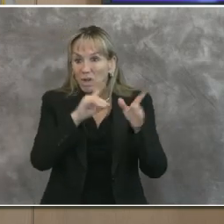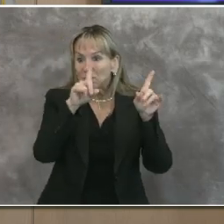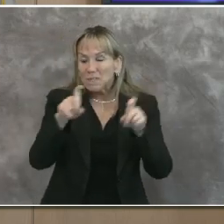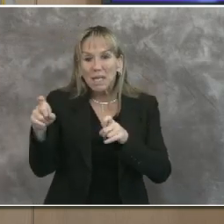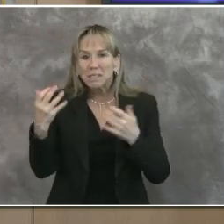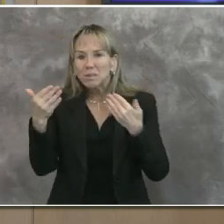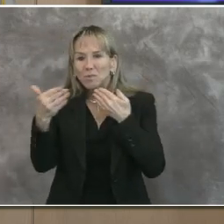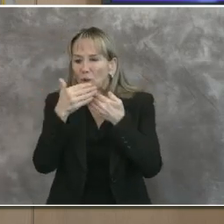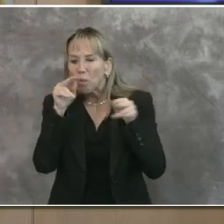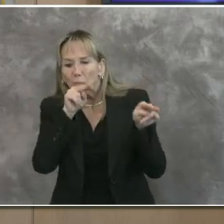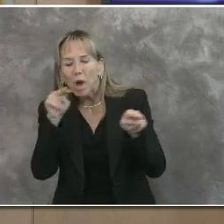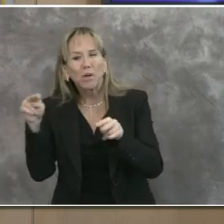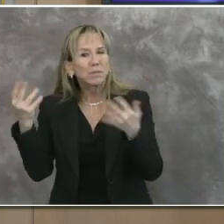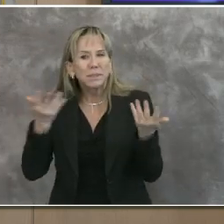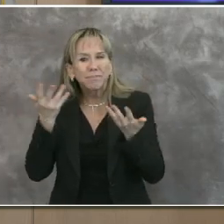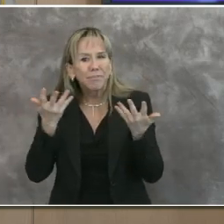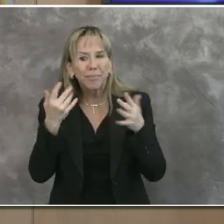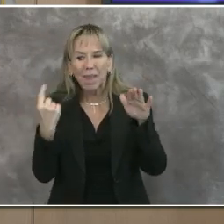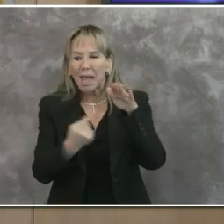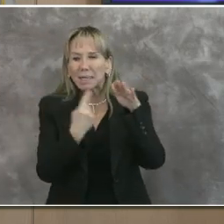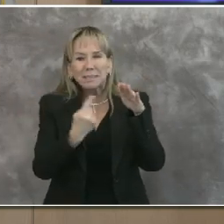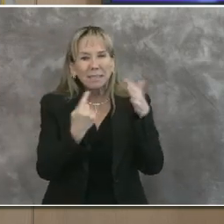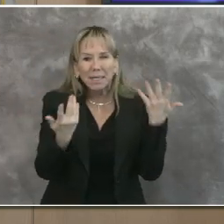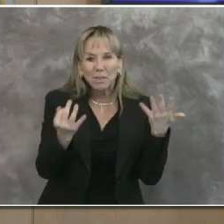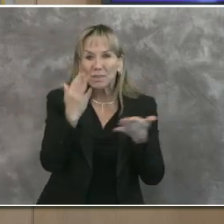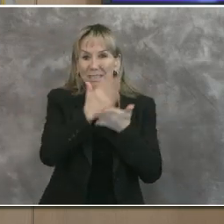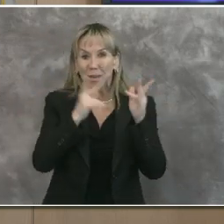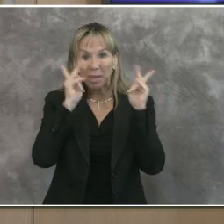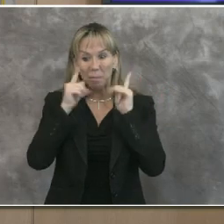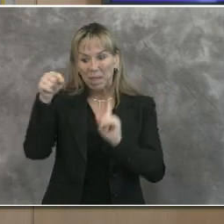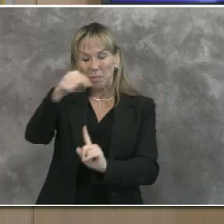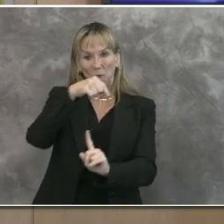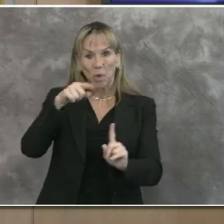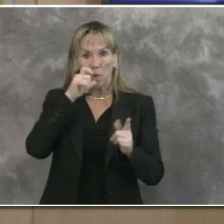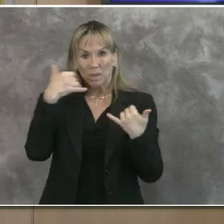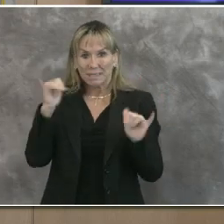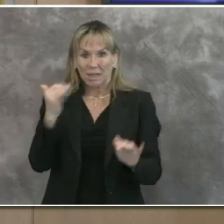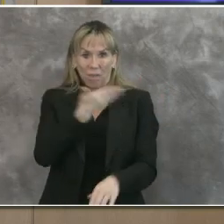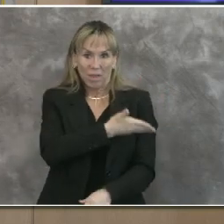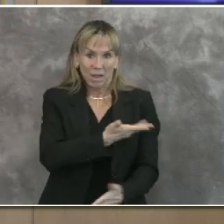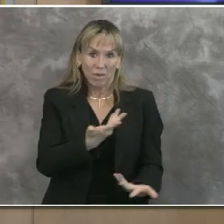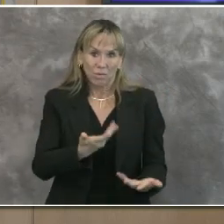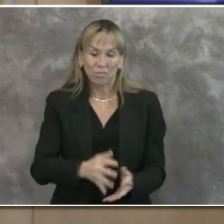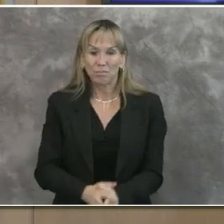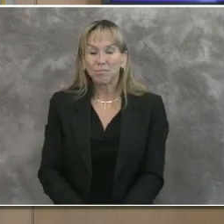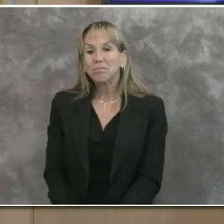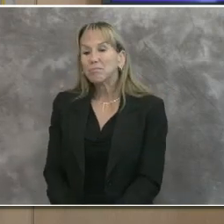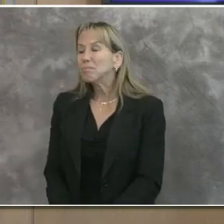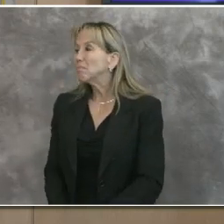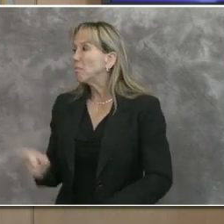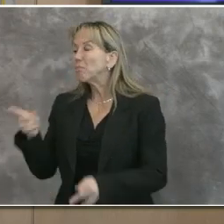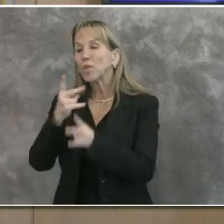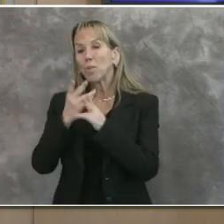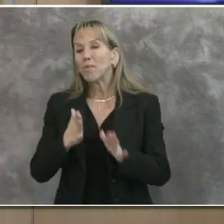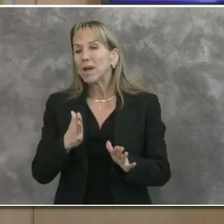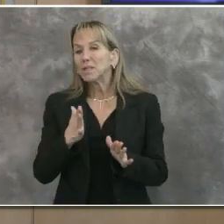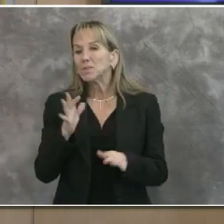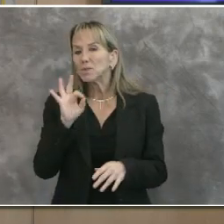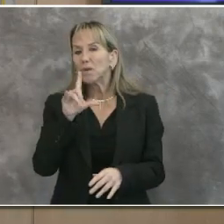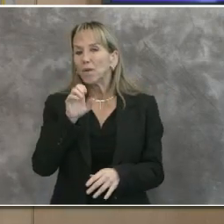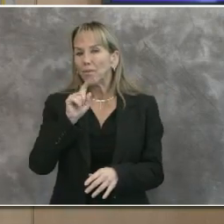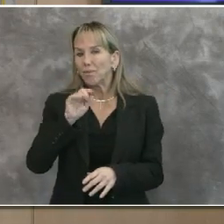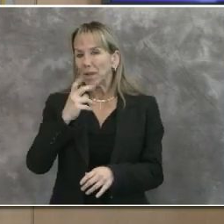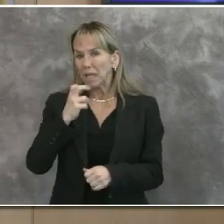close monitoring, maybe even isolation of some of the individuals that are still at the shelter? Okay, I think Supervisor Fletcher is going to